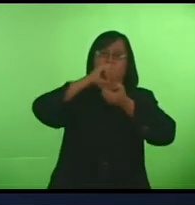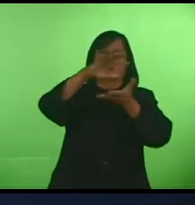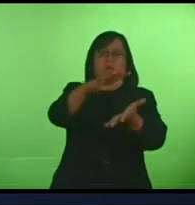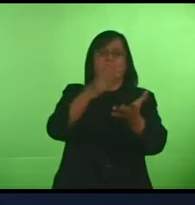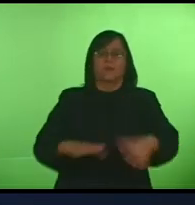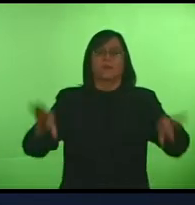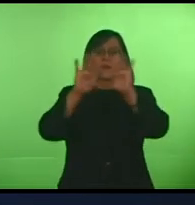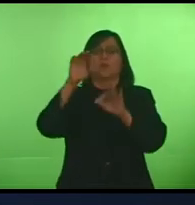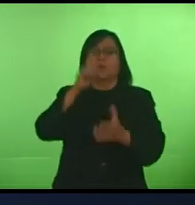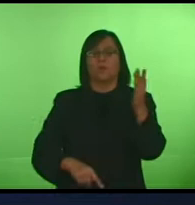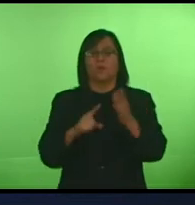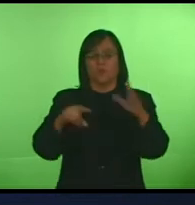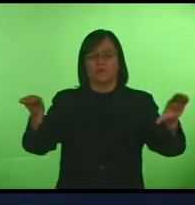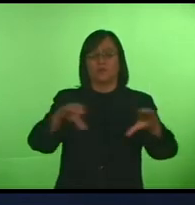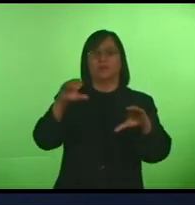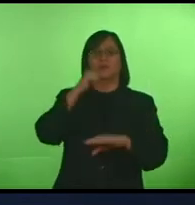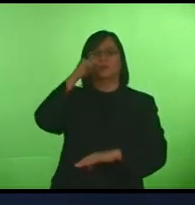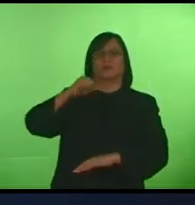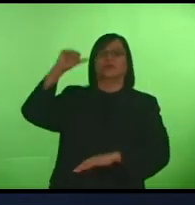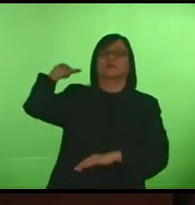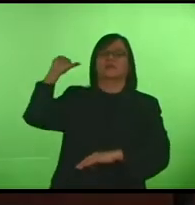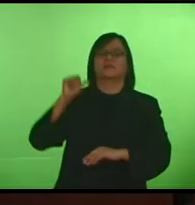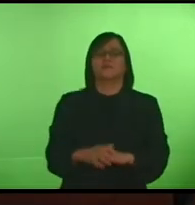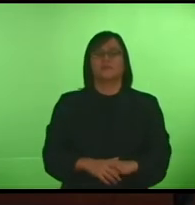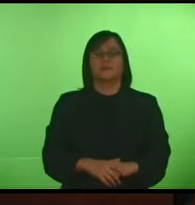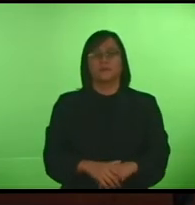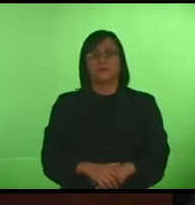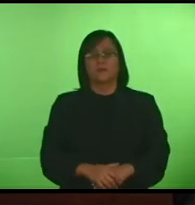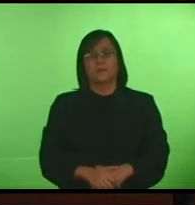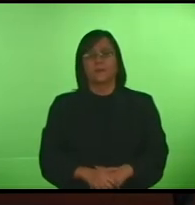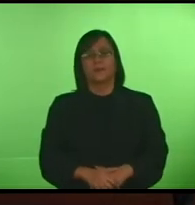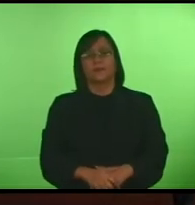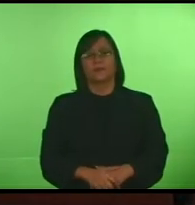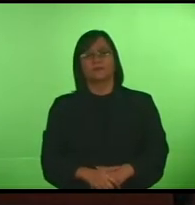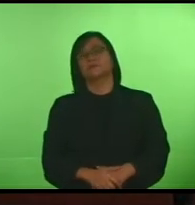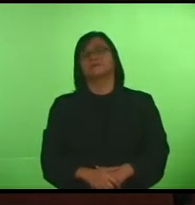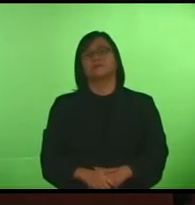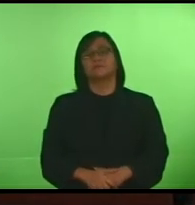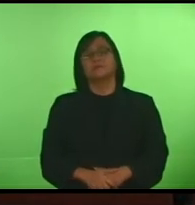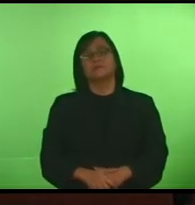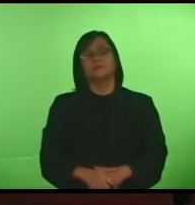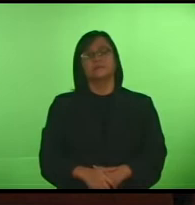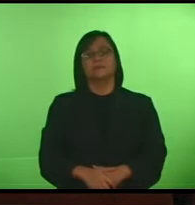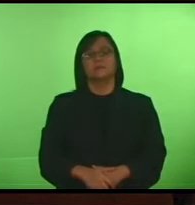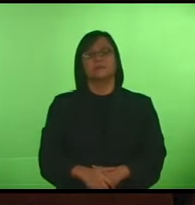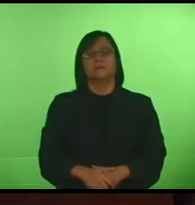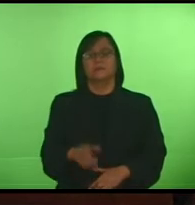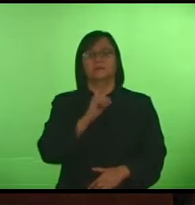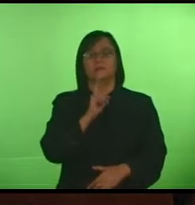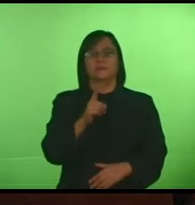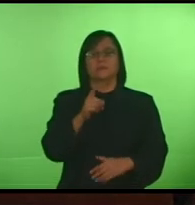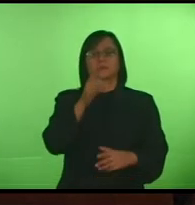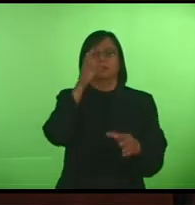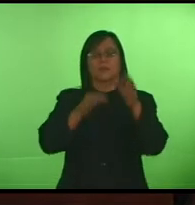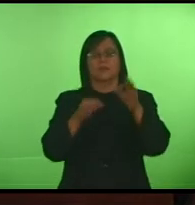what you did last night or yesterday. So, in the nutshell, yeah, if your